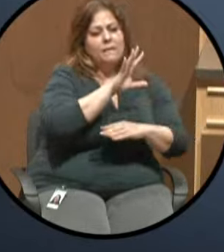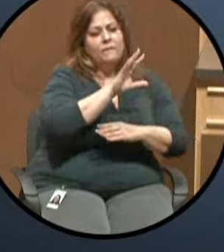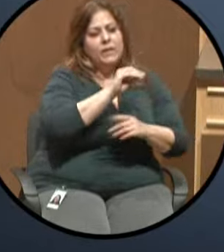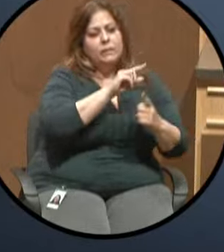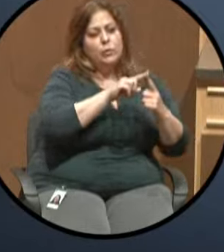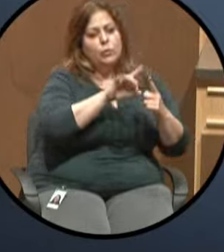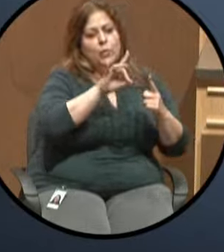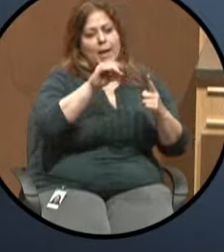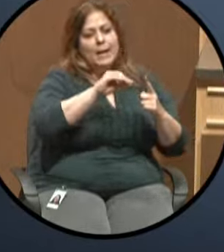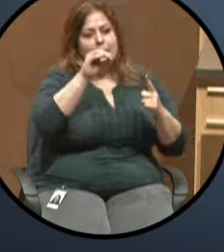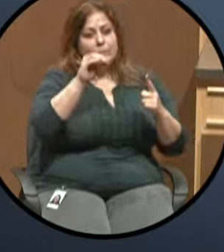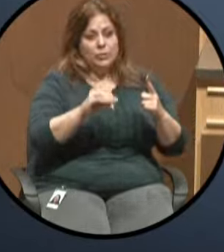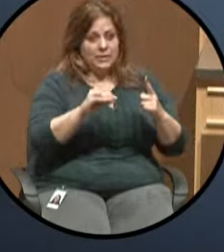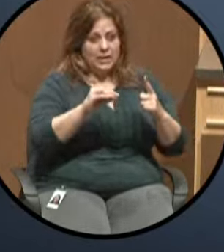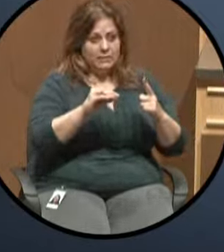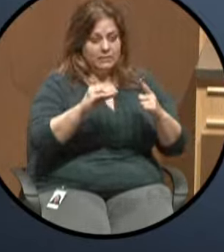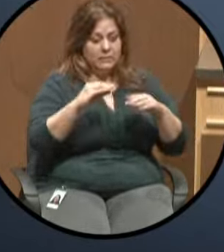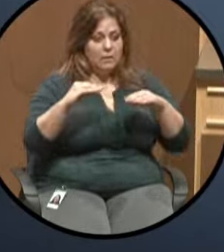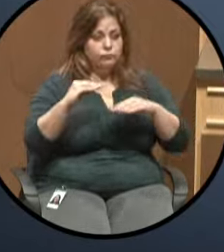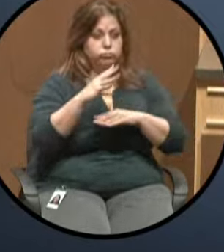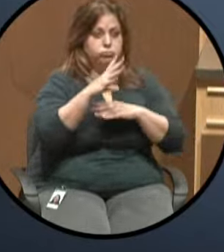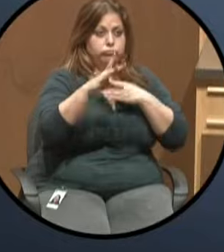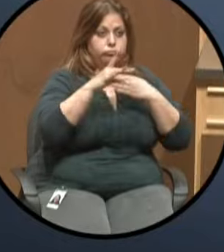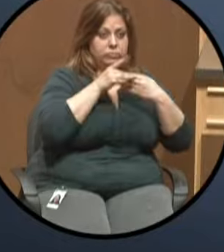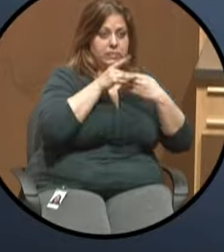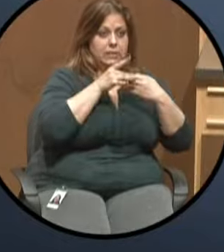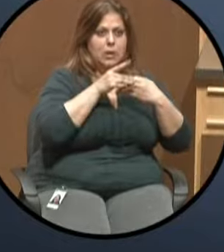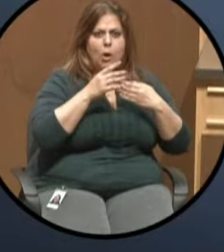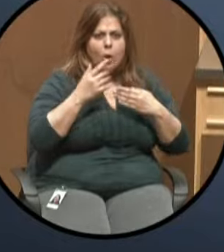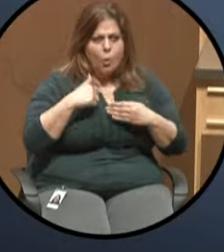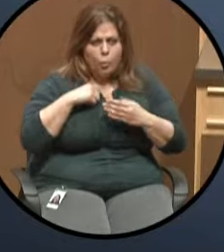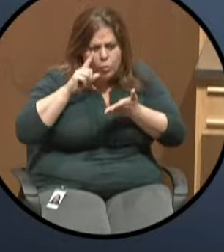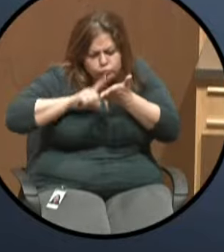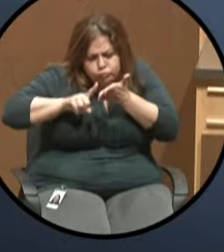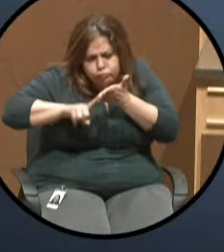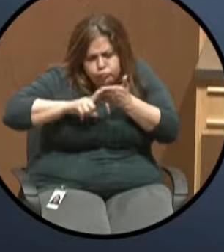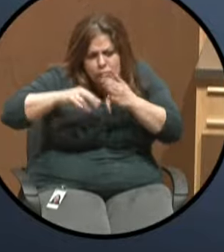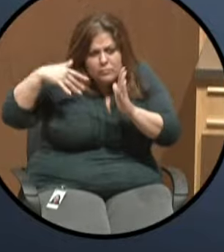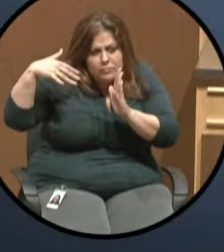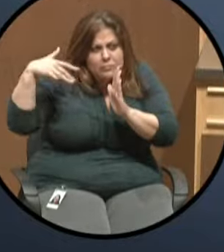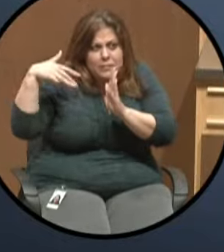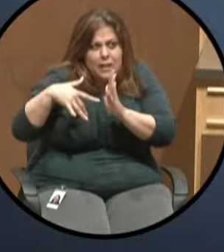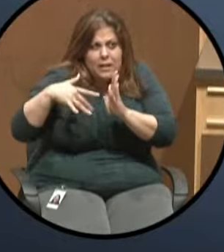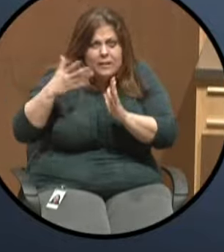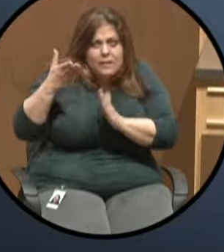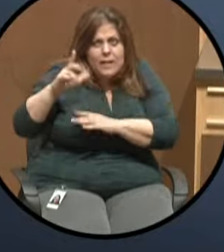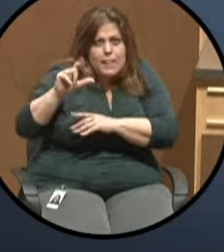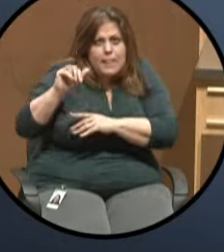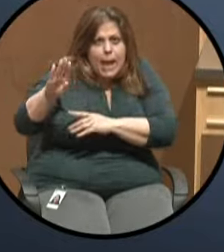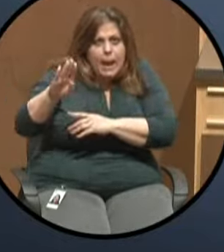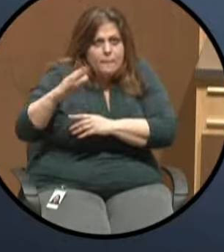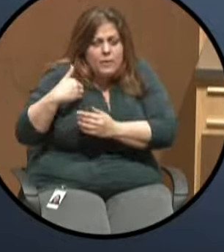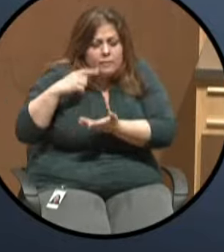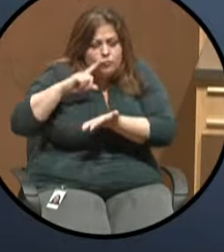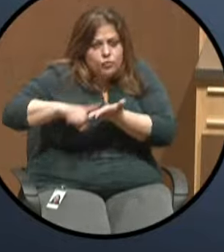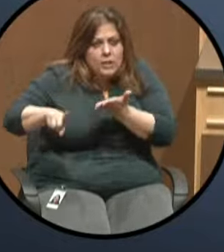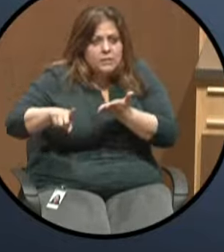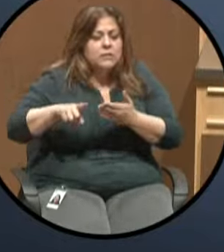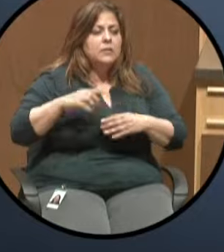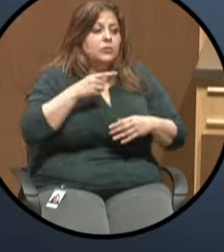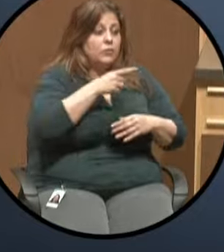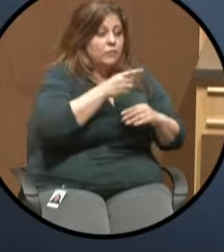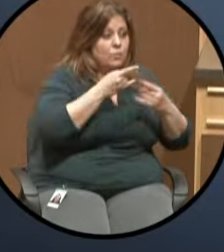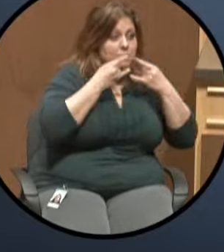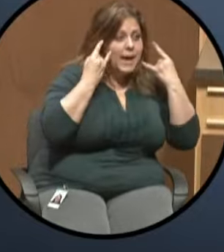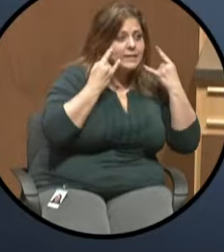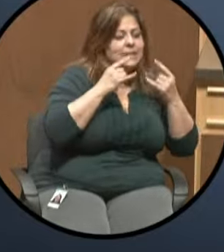of the release of viruses, and this has been done in a laboratory. If you are infected and wear a mask, we call this source control, and it reduces the